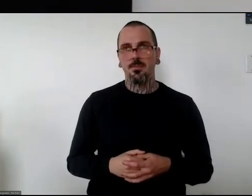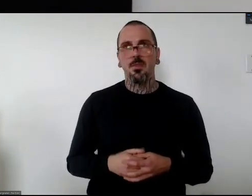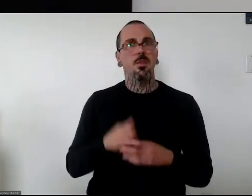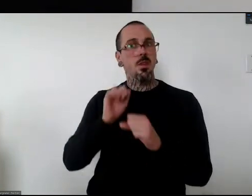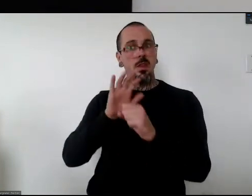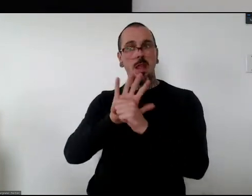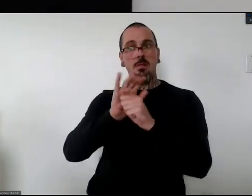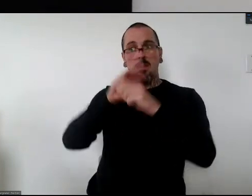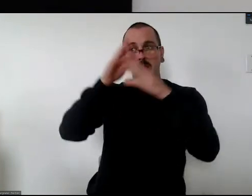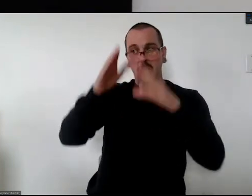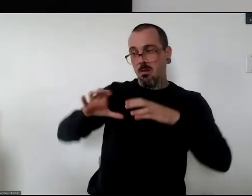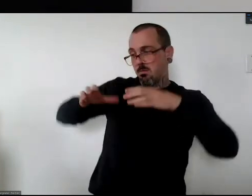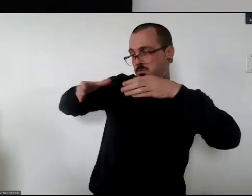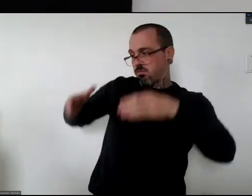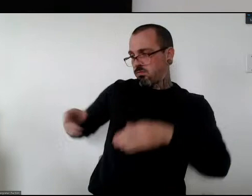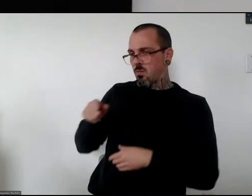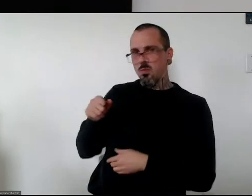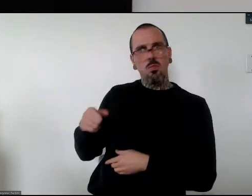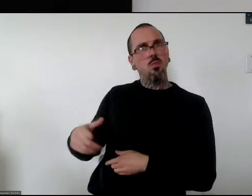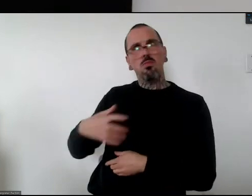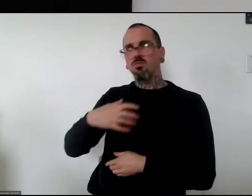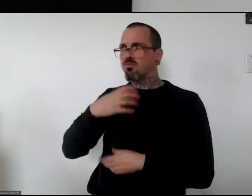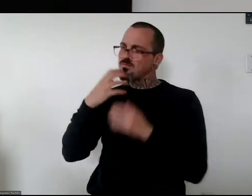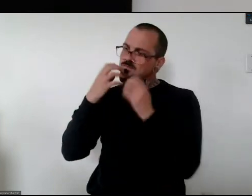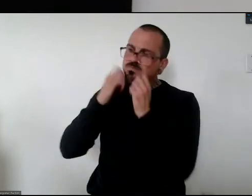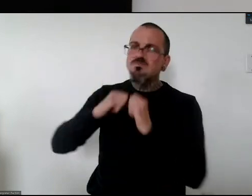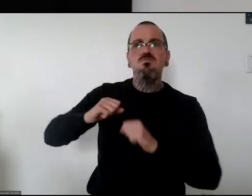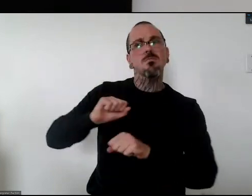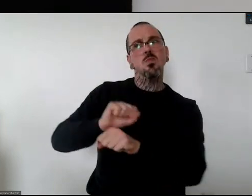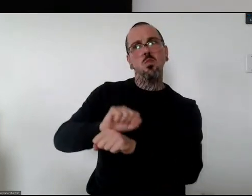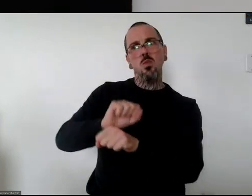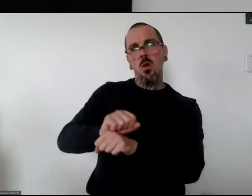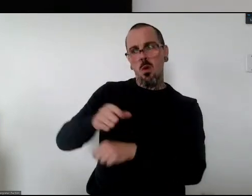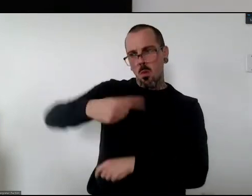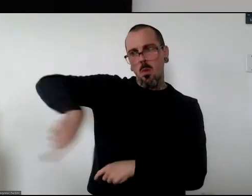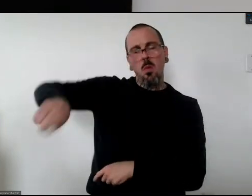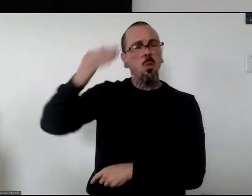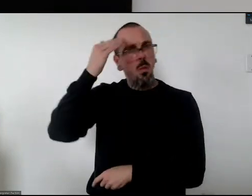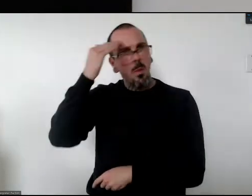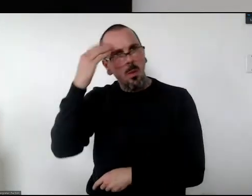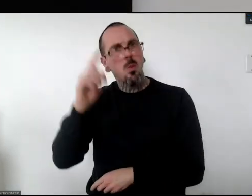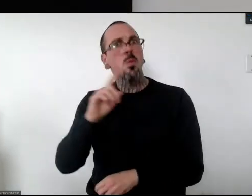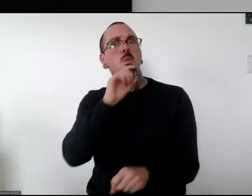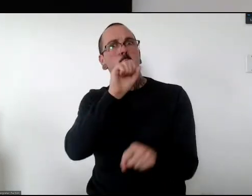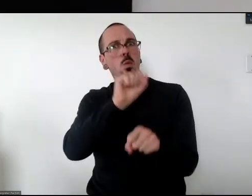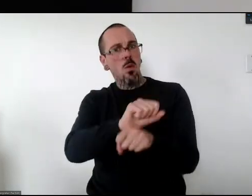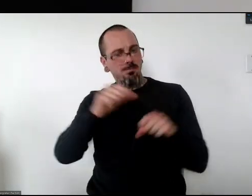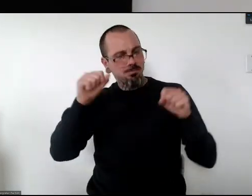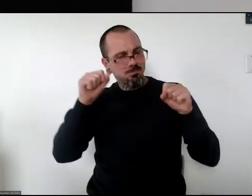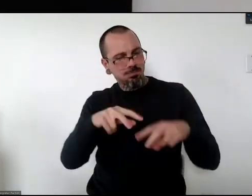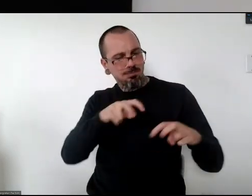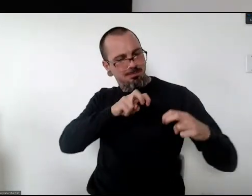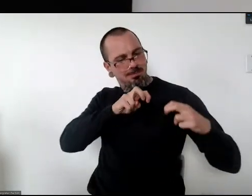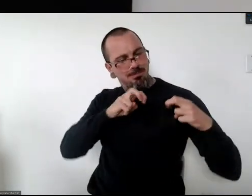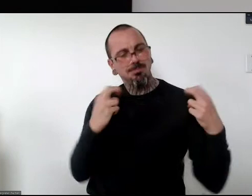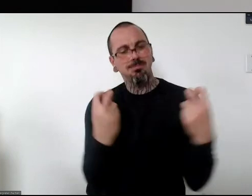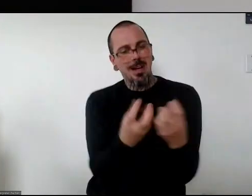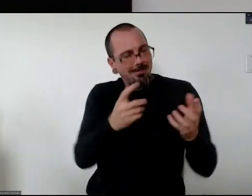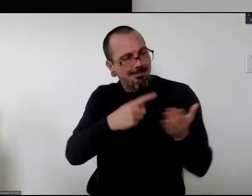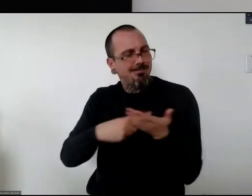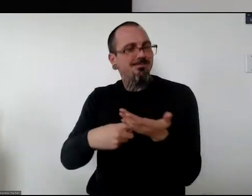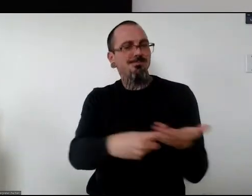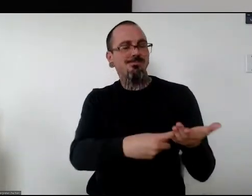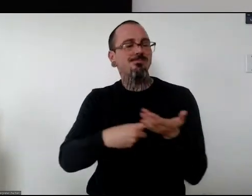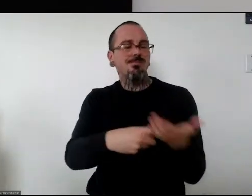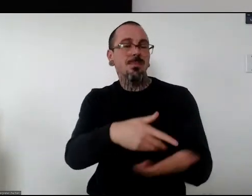we conceived of a program that would be delivered in face-to-face sessions. However, as a result of the pandemic, we adjusted and